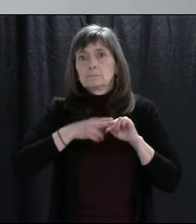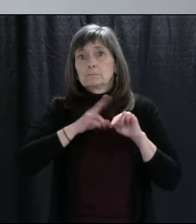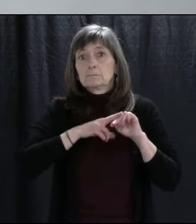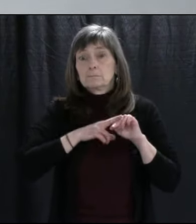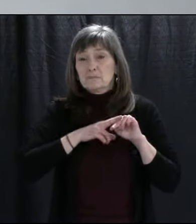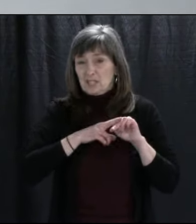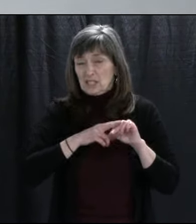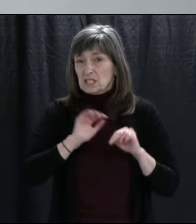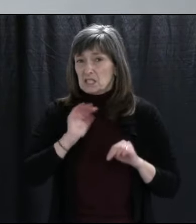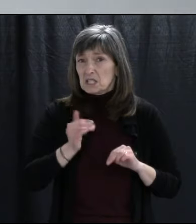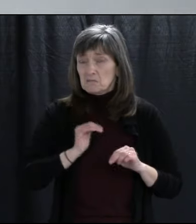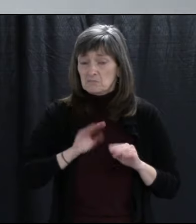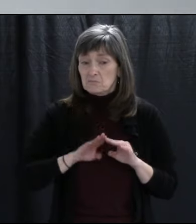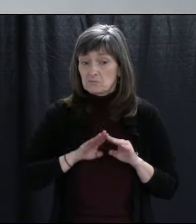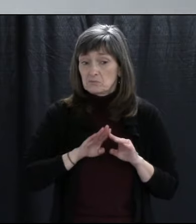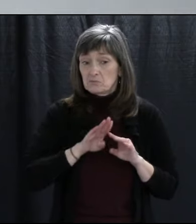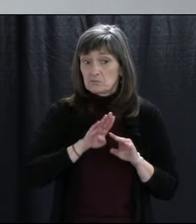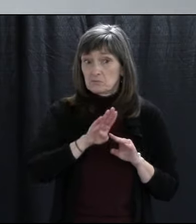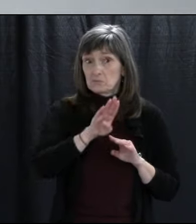sustainable trend?